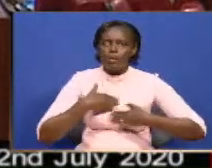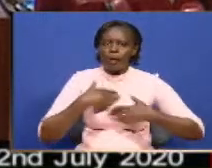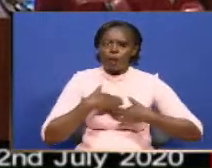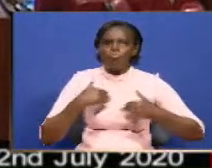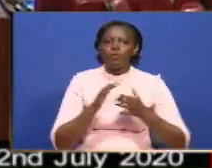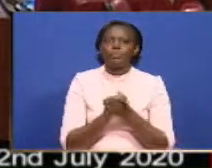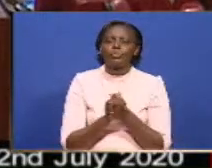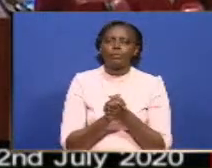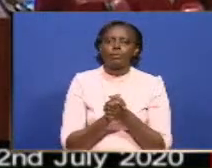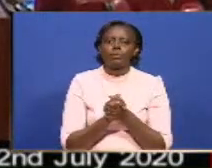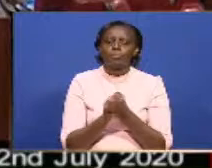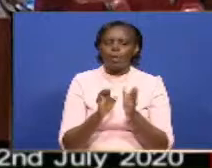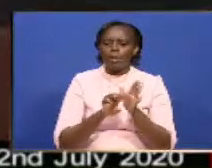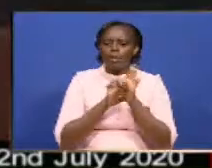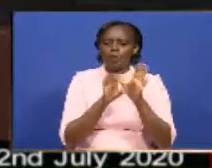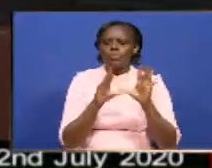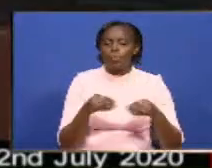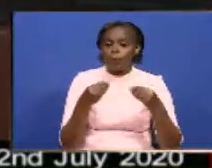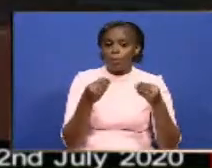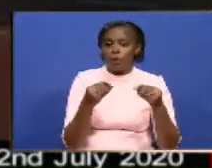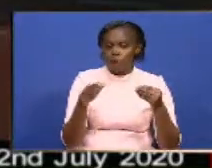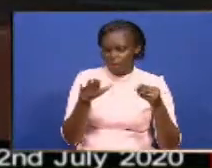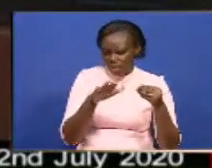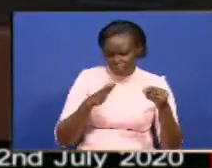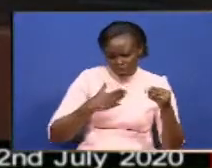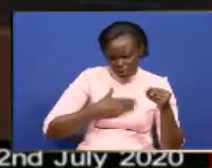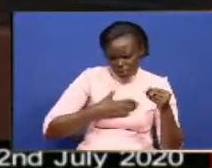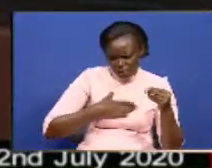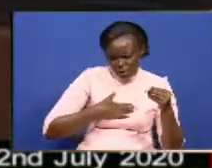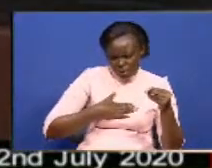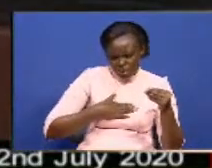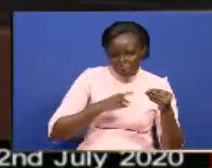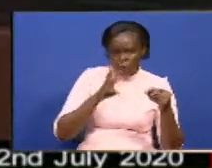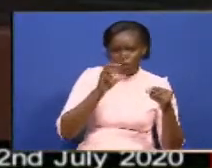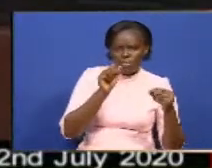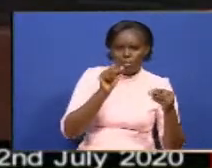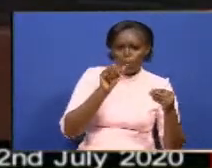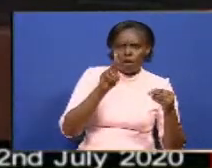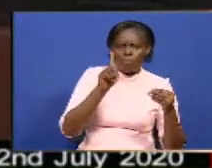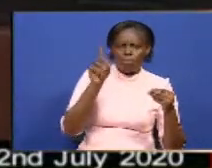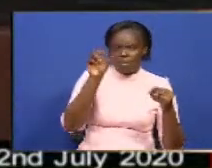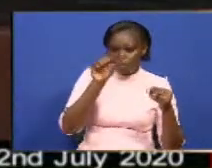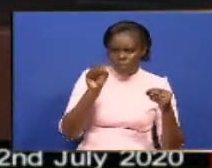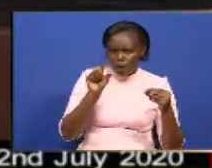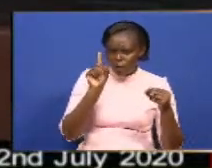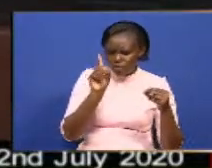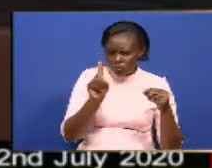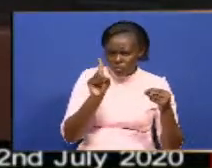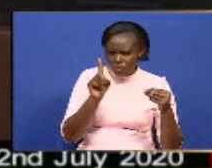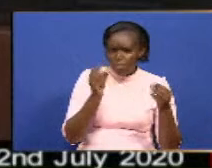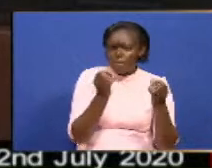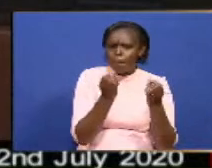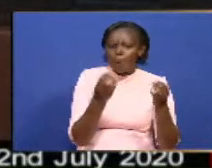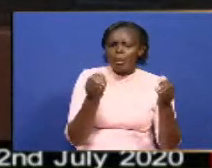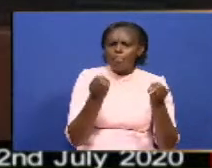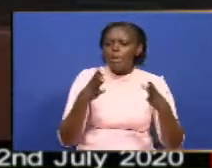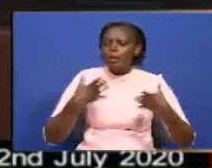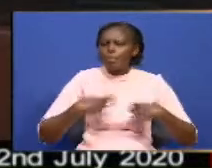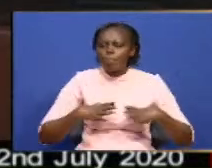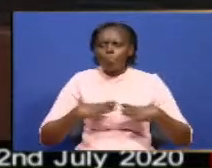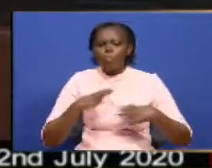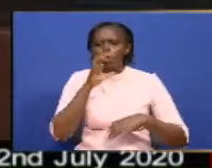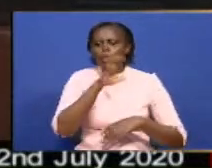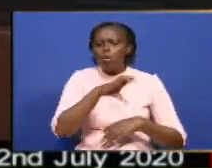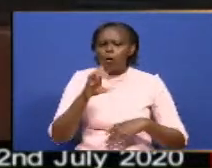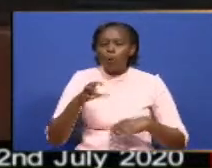I'll start by giving an example in my constituency in one of the wards where we have so many people from Congo.